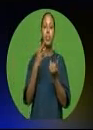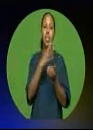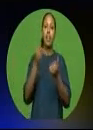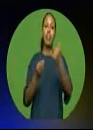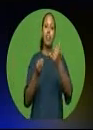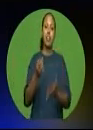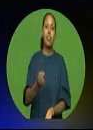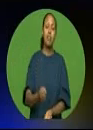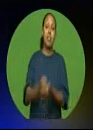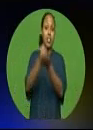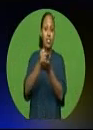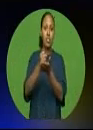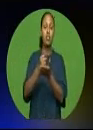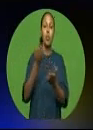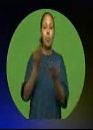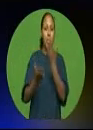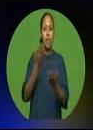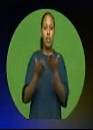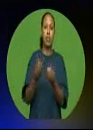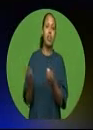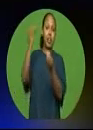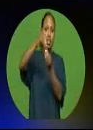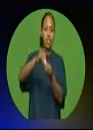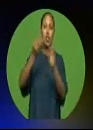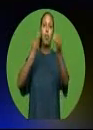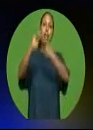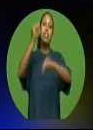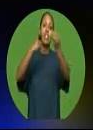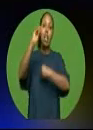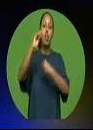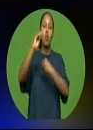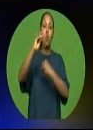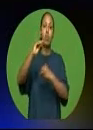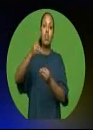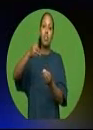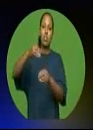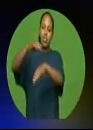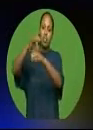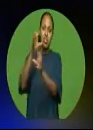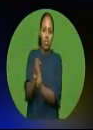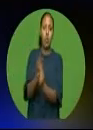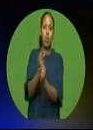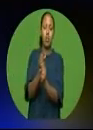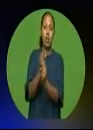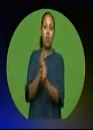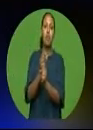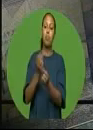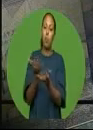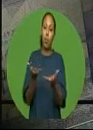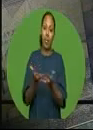and funds may also be raised by selling the collateral property.